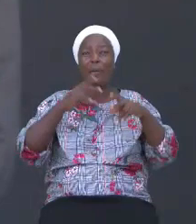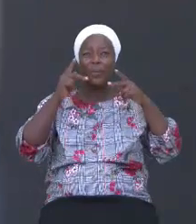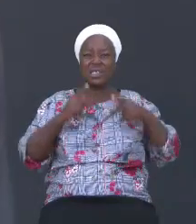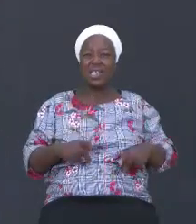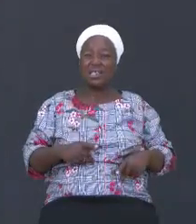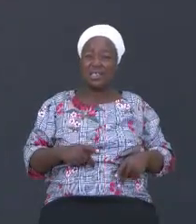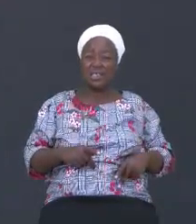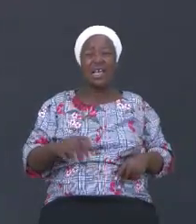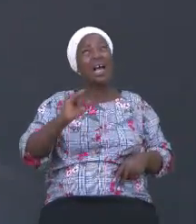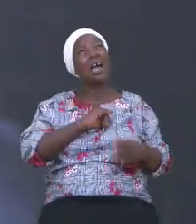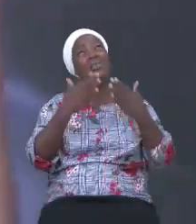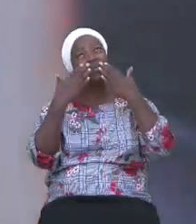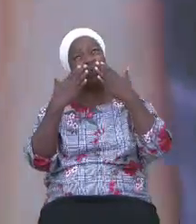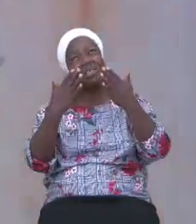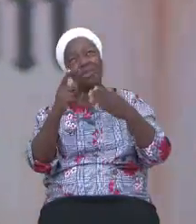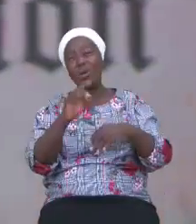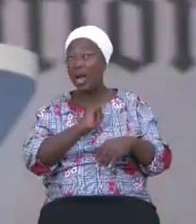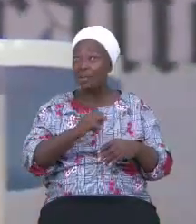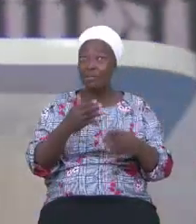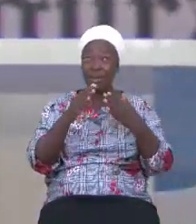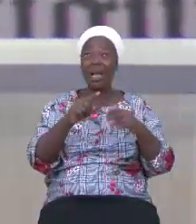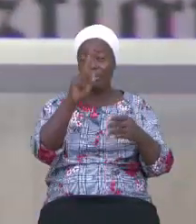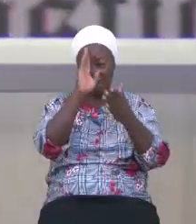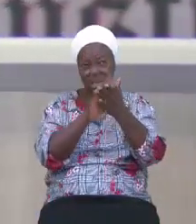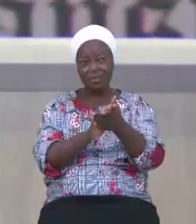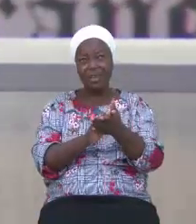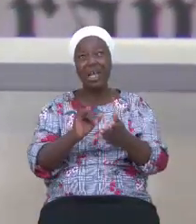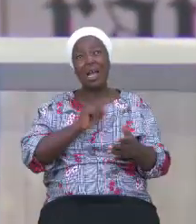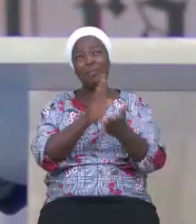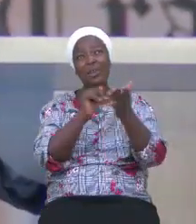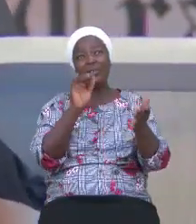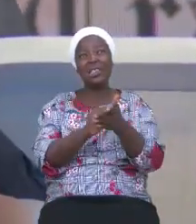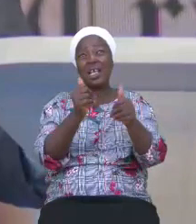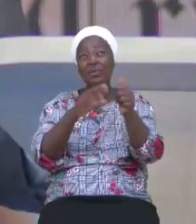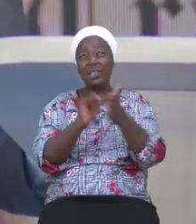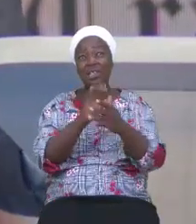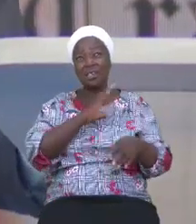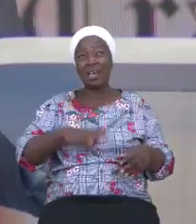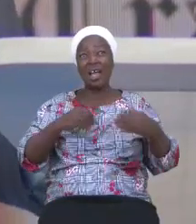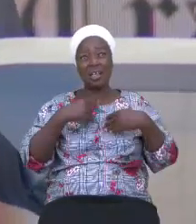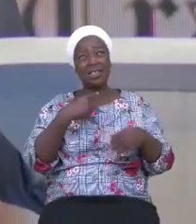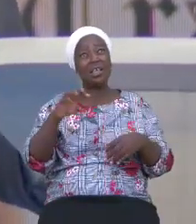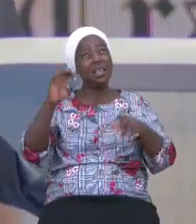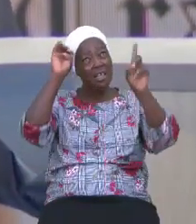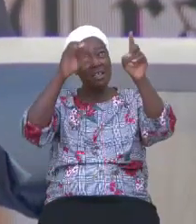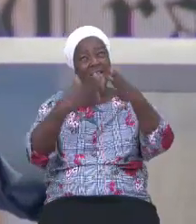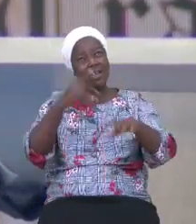personality. I thank you. I believe everything Christ has said. He died for